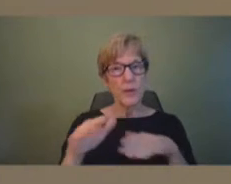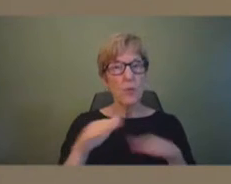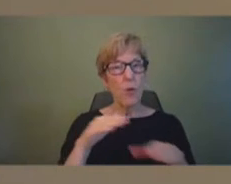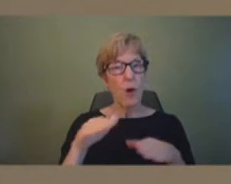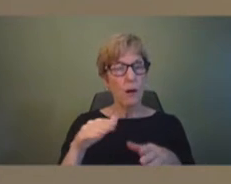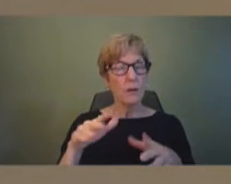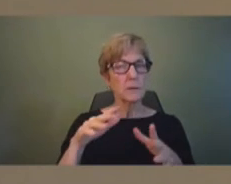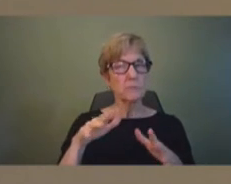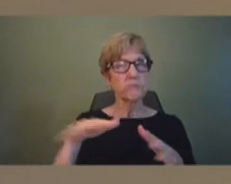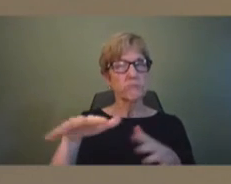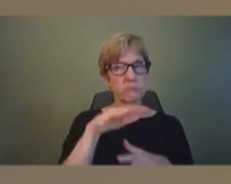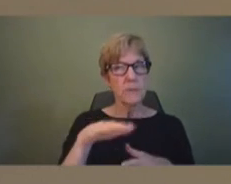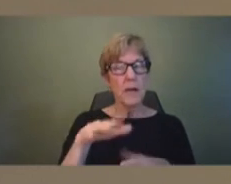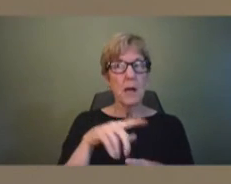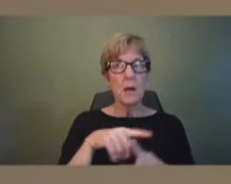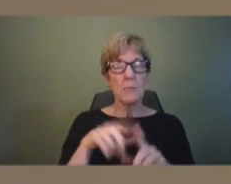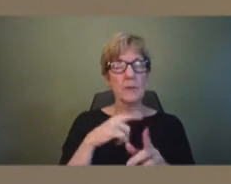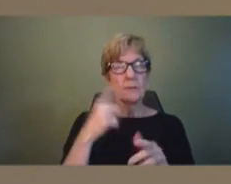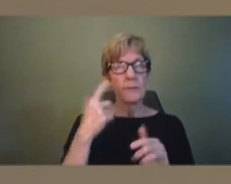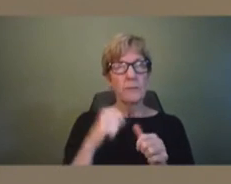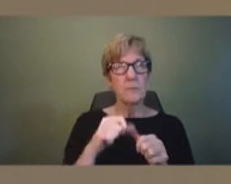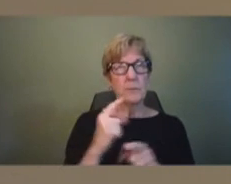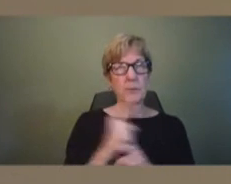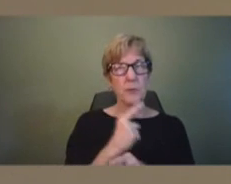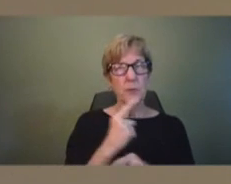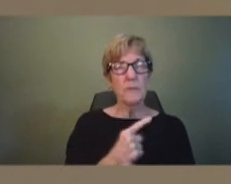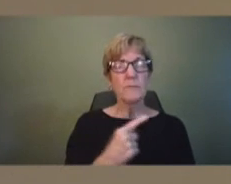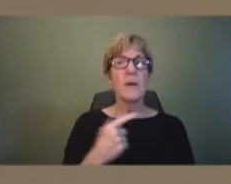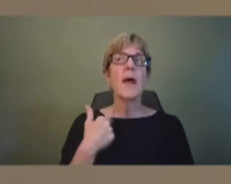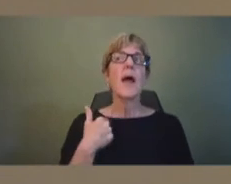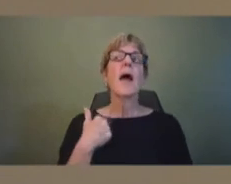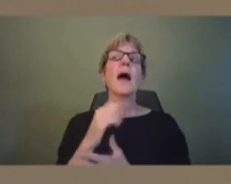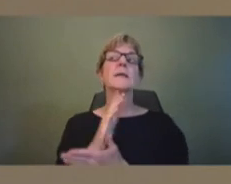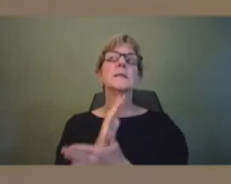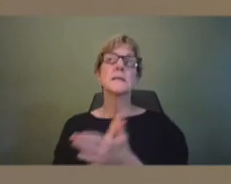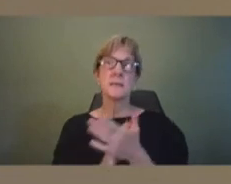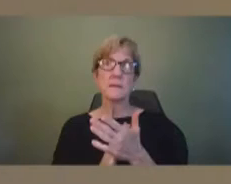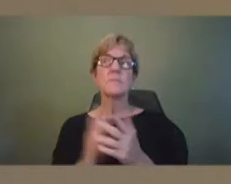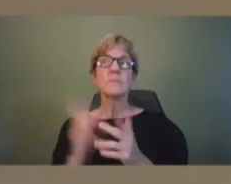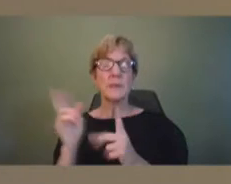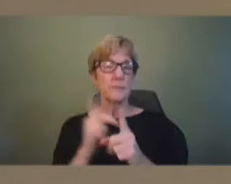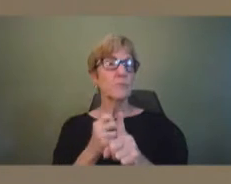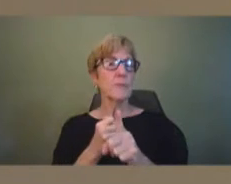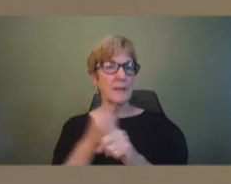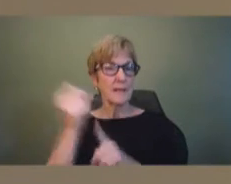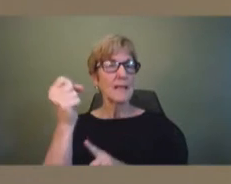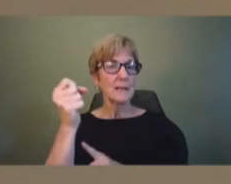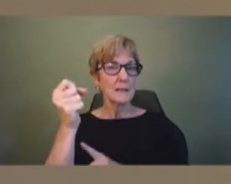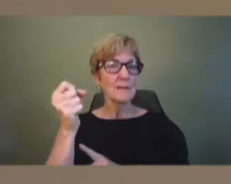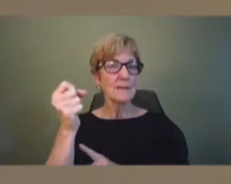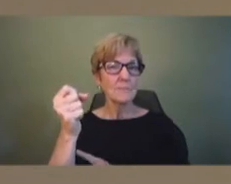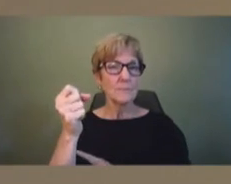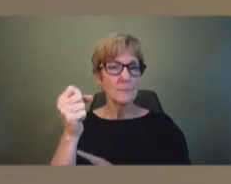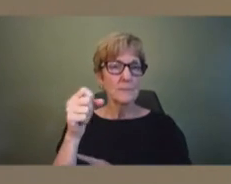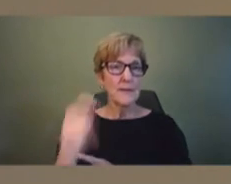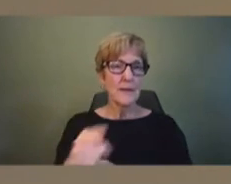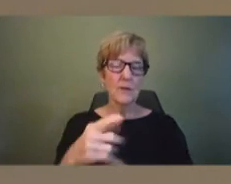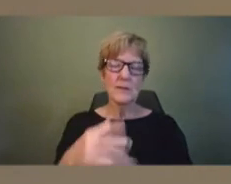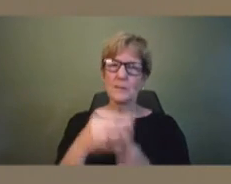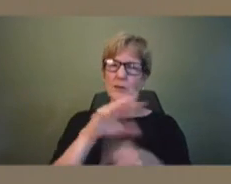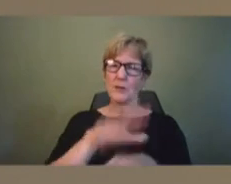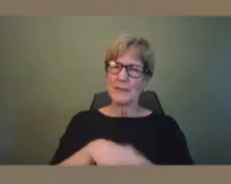um if again if I'm remembering correctly we have had some pedestrian fatalities um there especially um at night as there